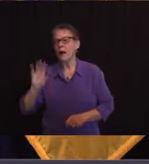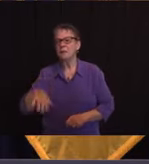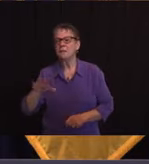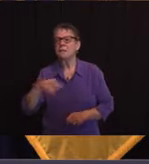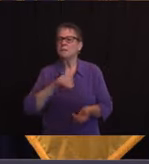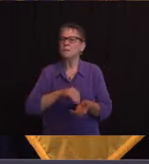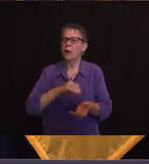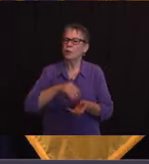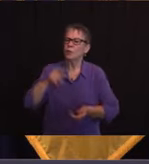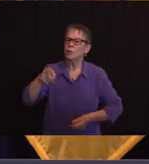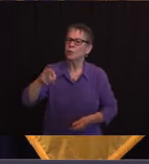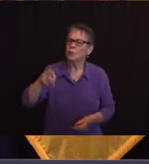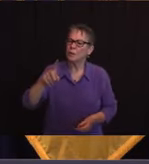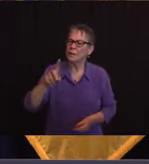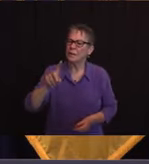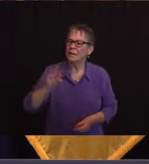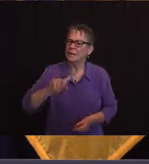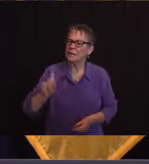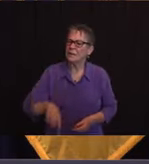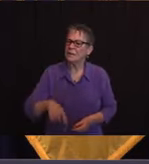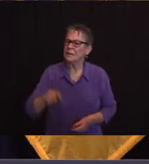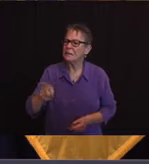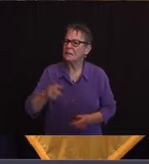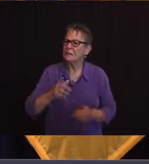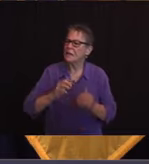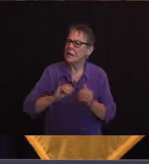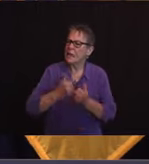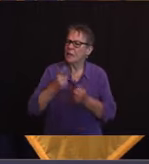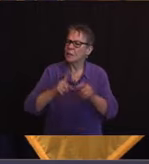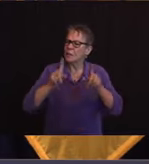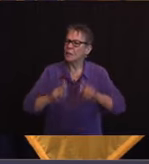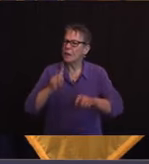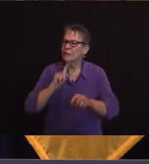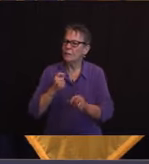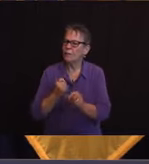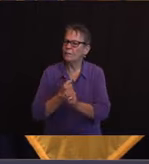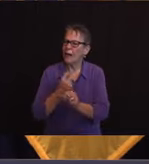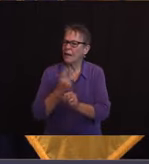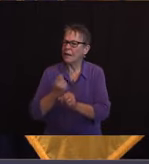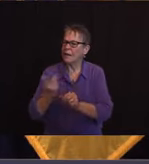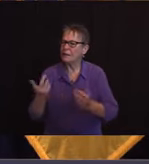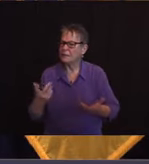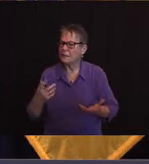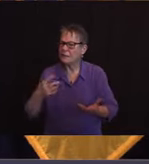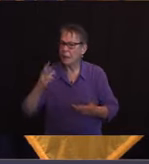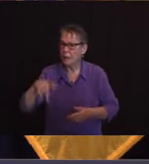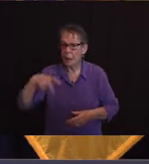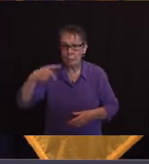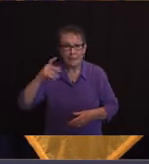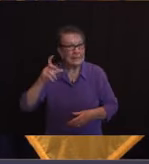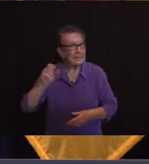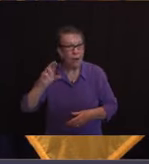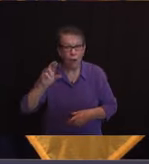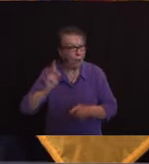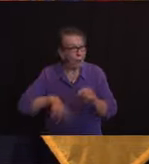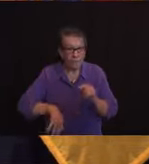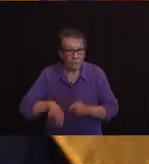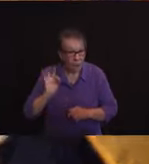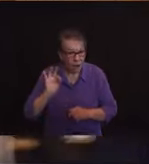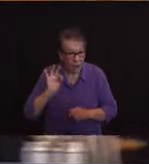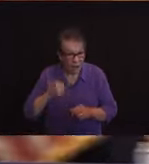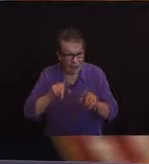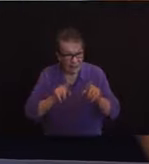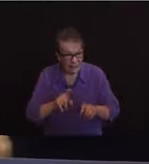variant? I assume that you're saying that the PCR and antigen tests can't detect it. So could there be a great deal of the variant in the state that we don't know